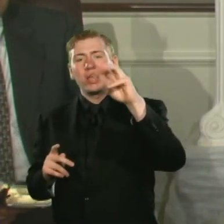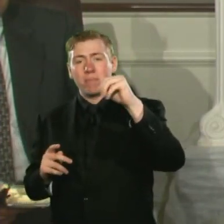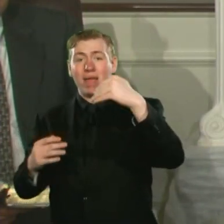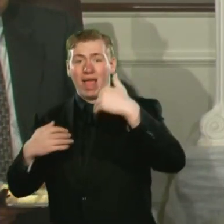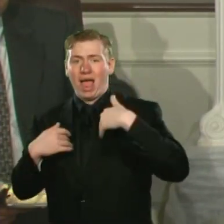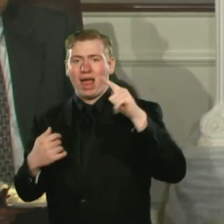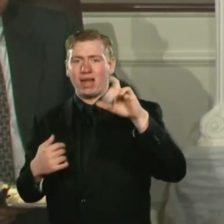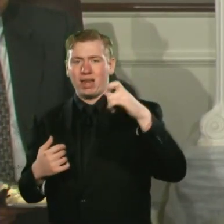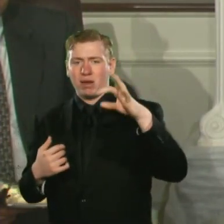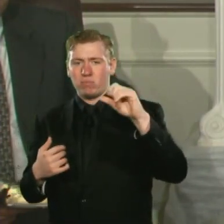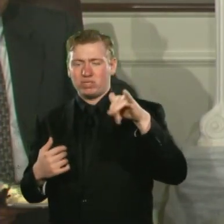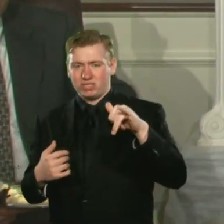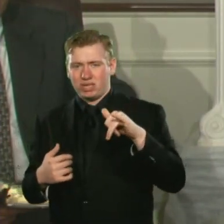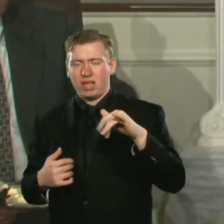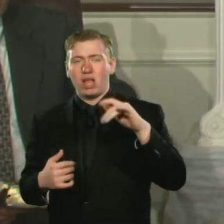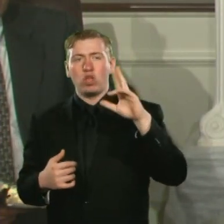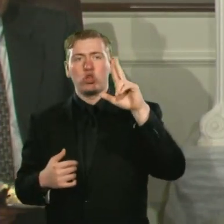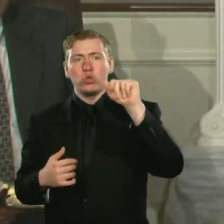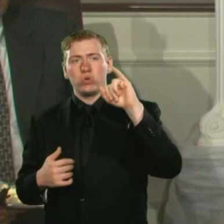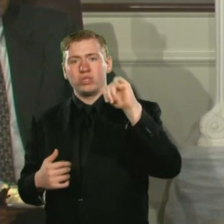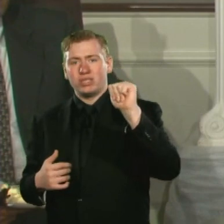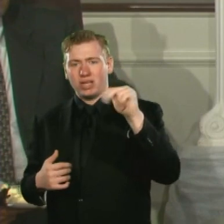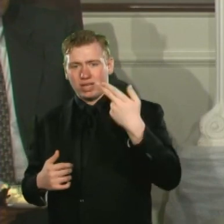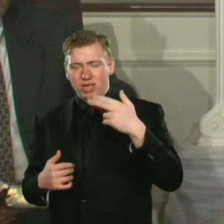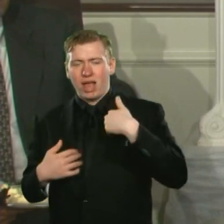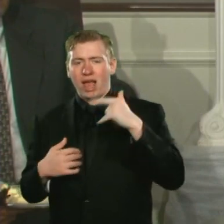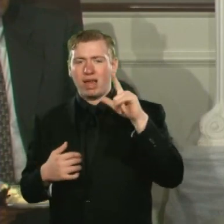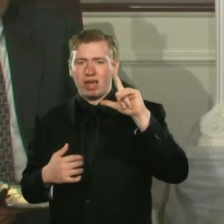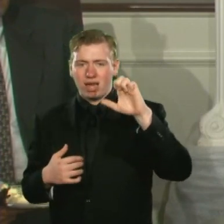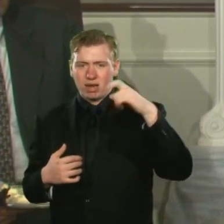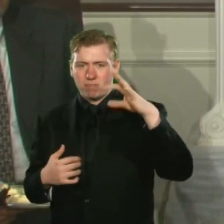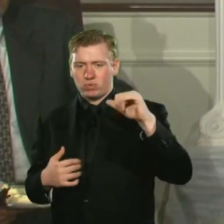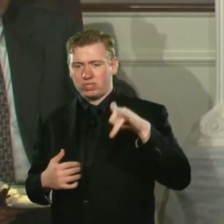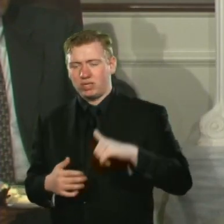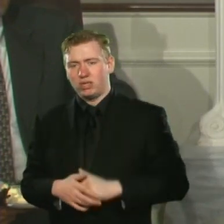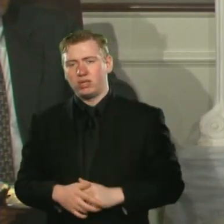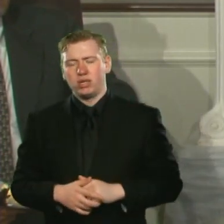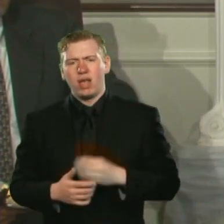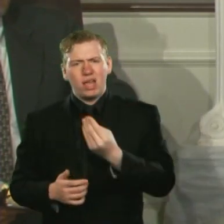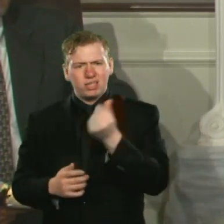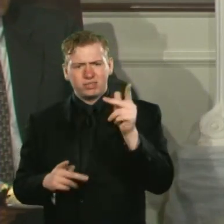leprosy. Uzziah had leprosy. Several people,